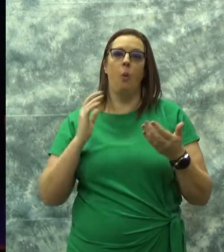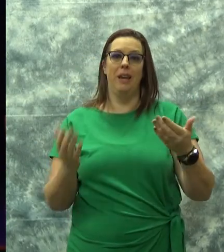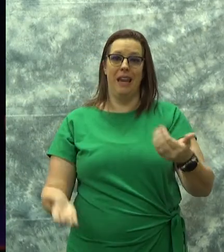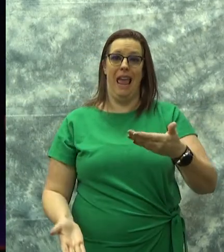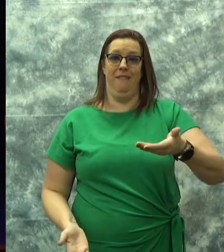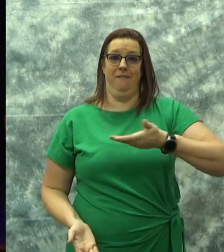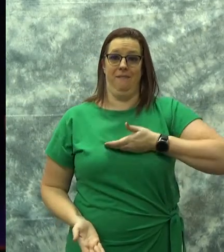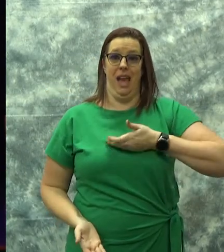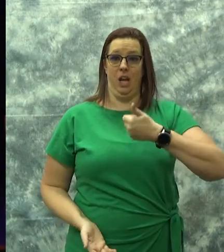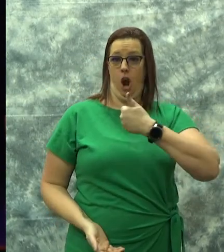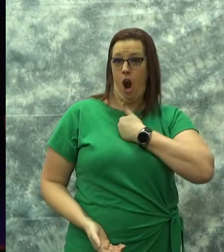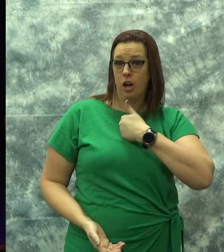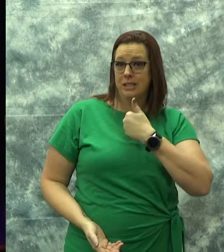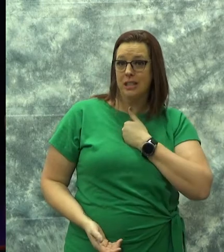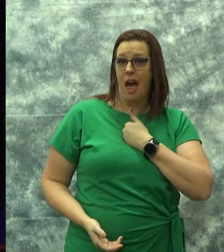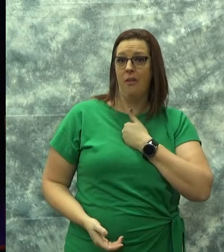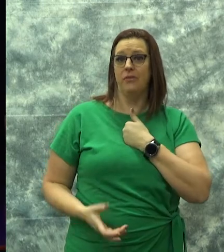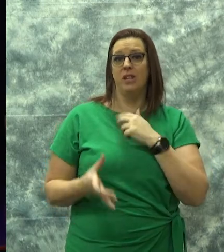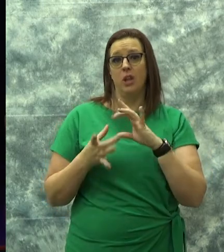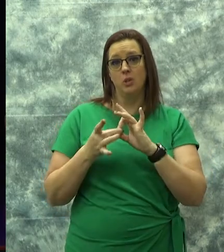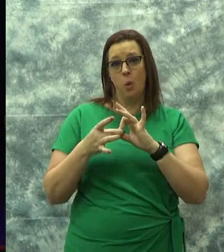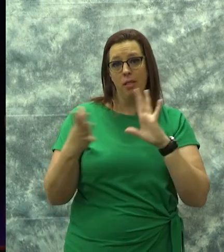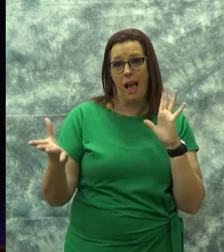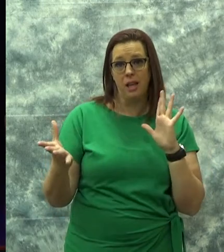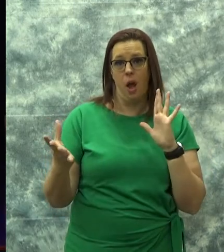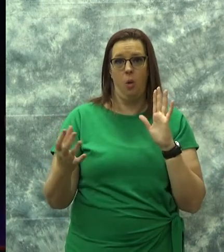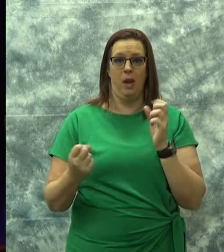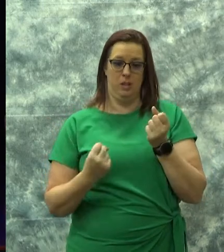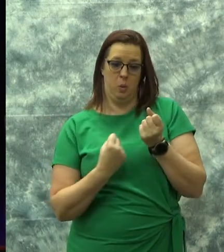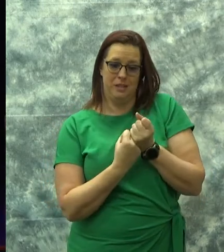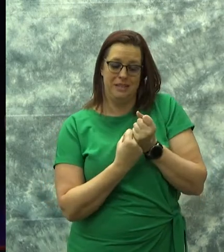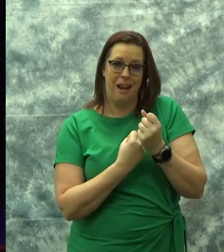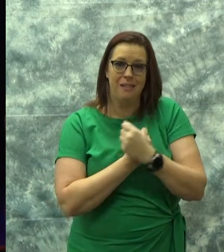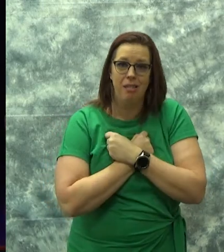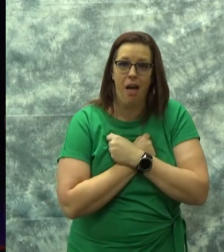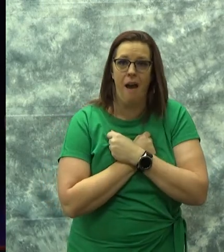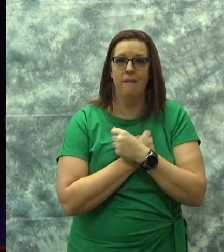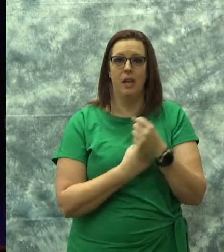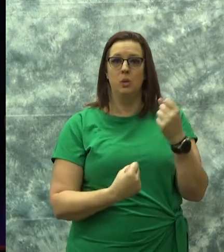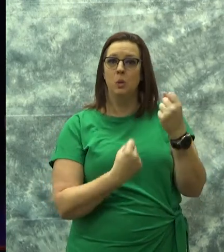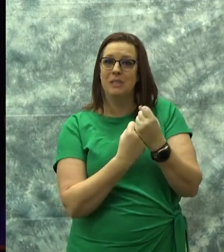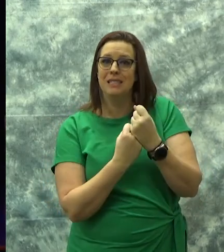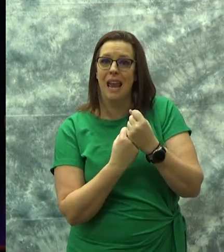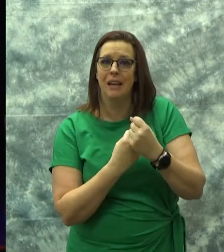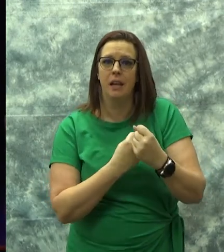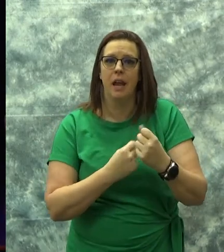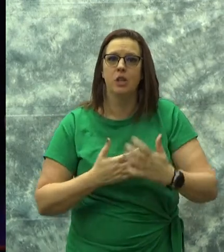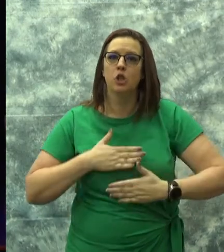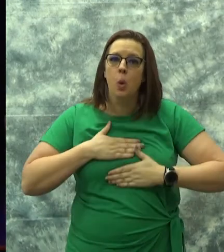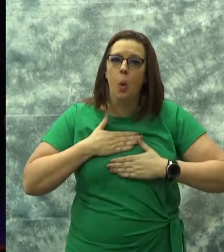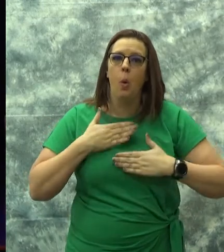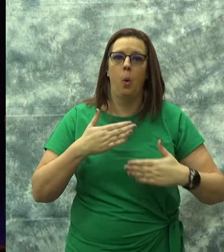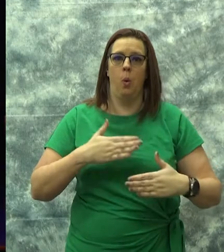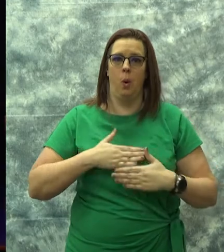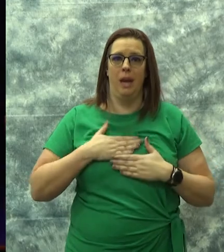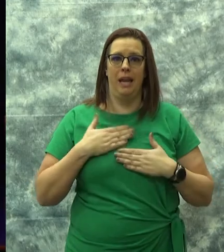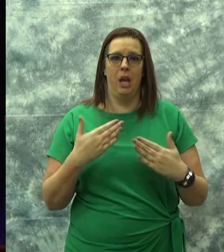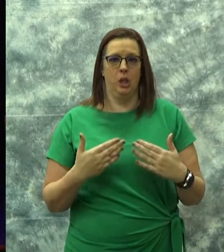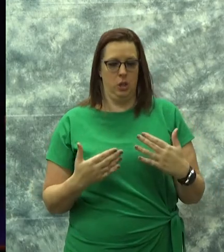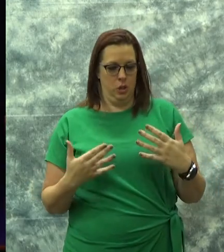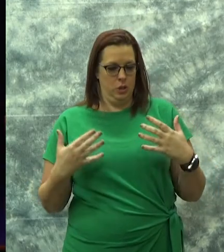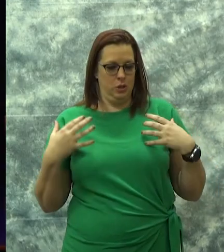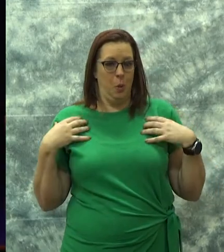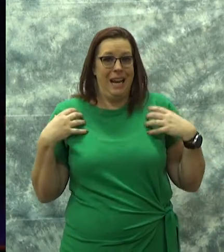we invite ourselves to let go, to stand in love, to stand in joy, to